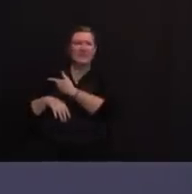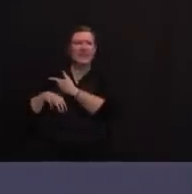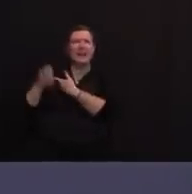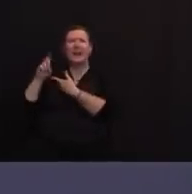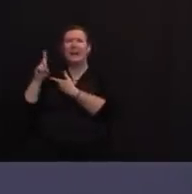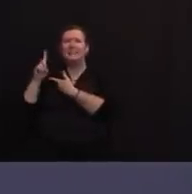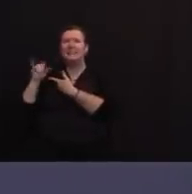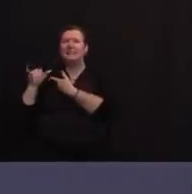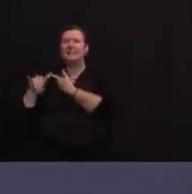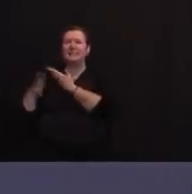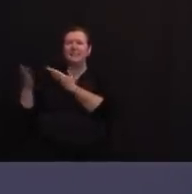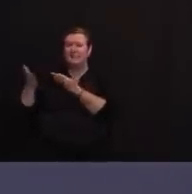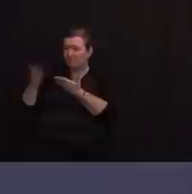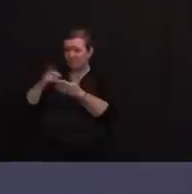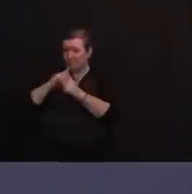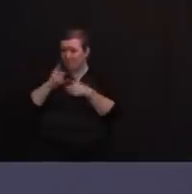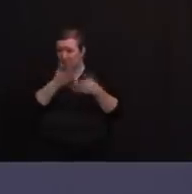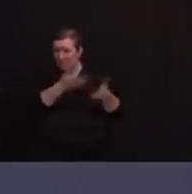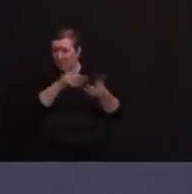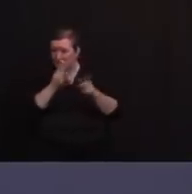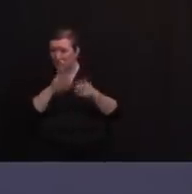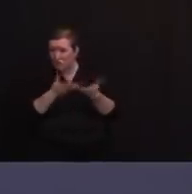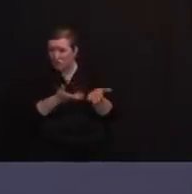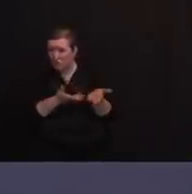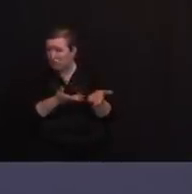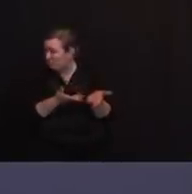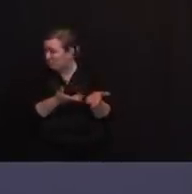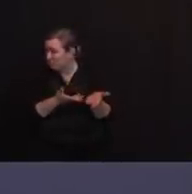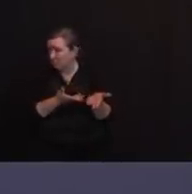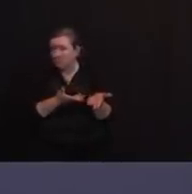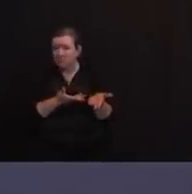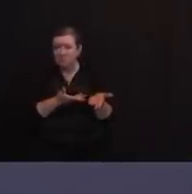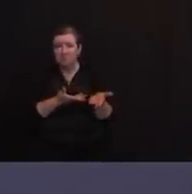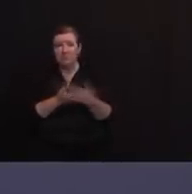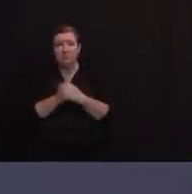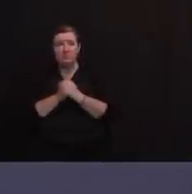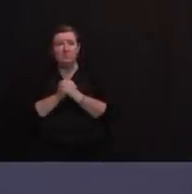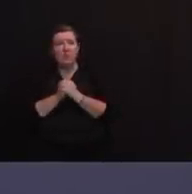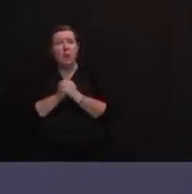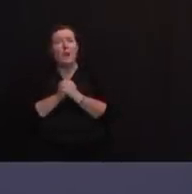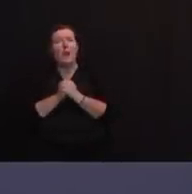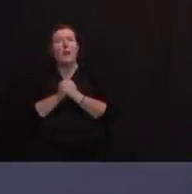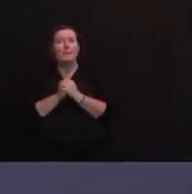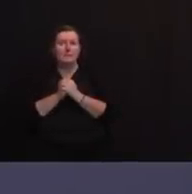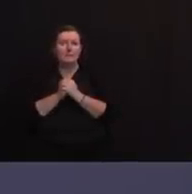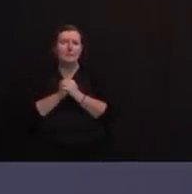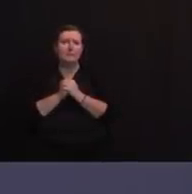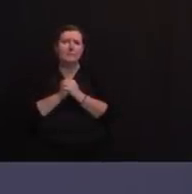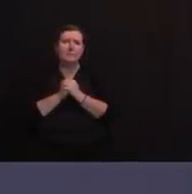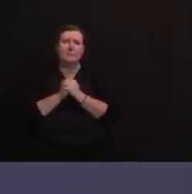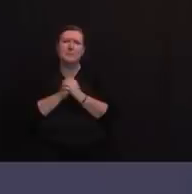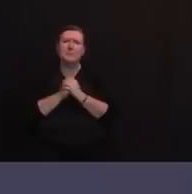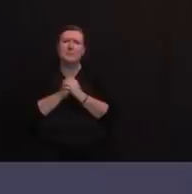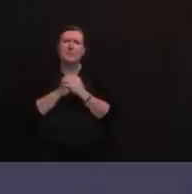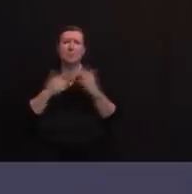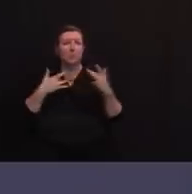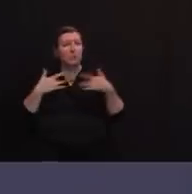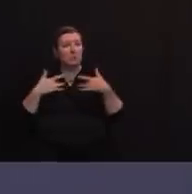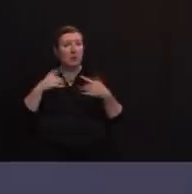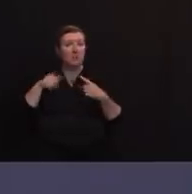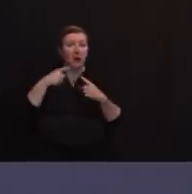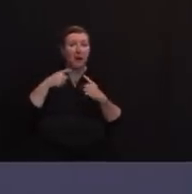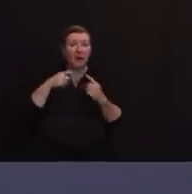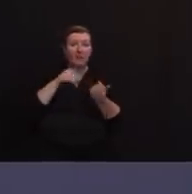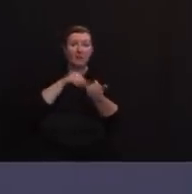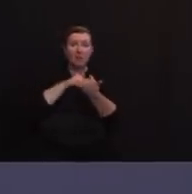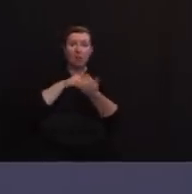better equipped to answer. Are we worried about anything expiring? I'm certainly not, because of that demand we just